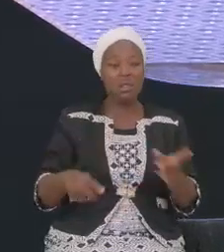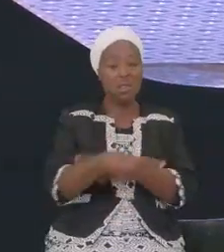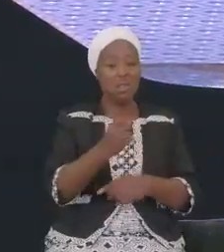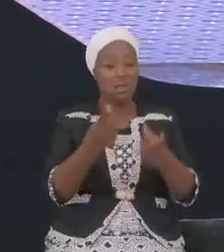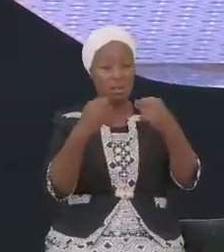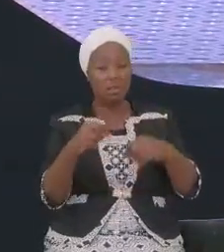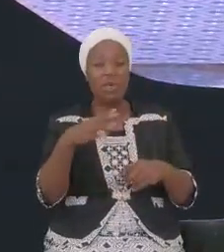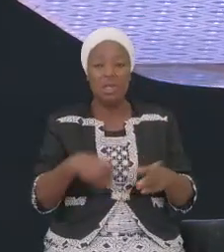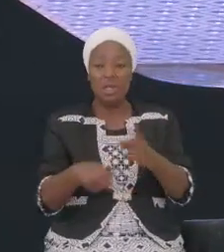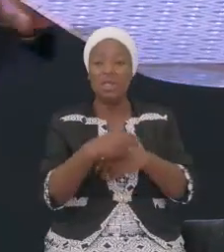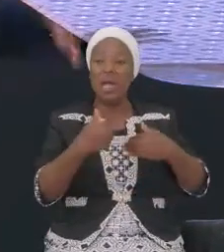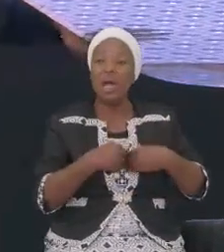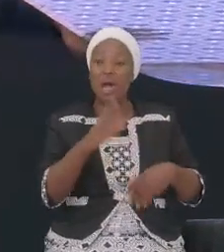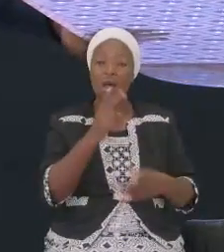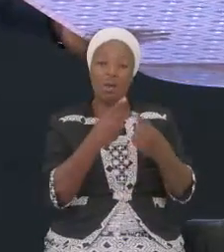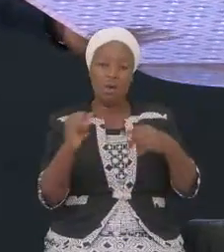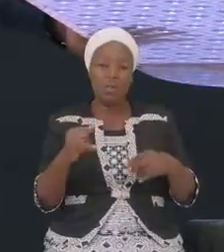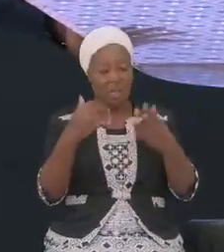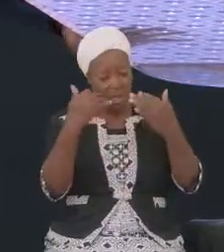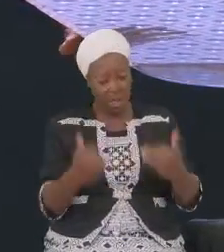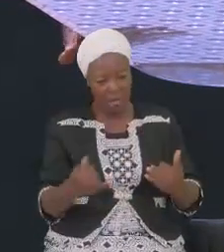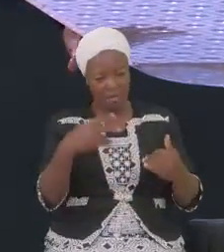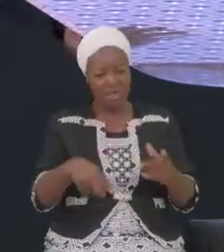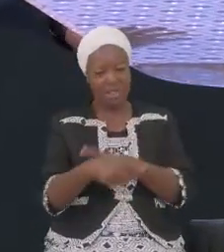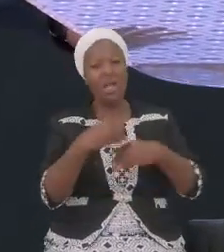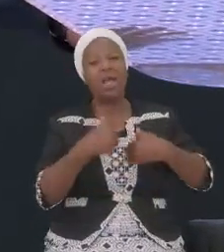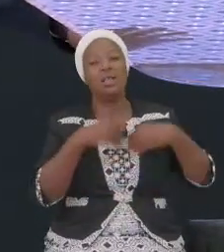The days are coming. Now the days have